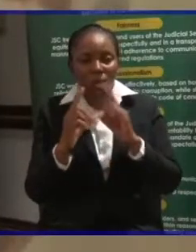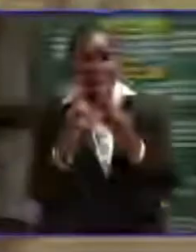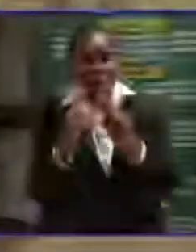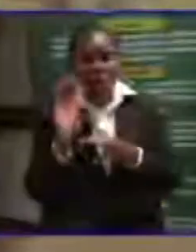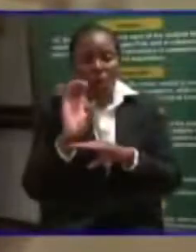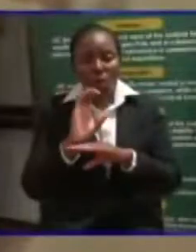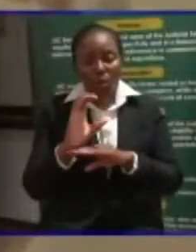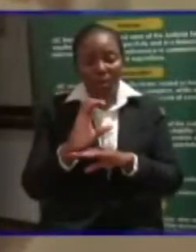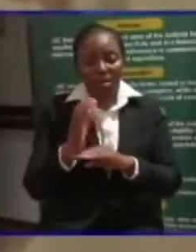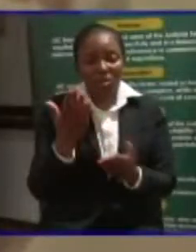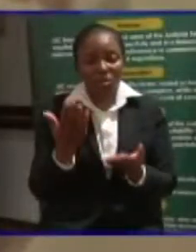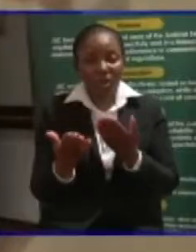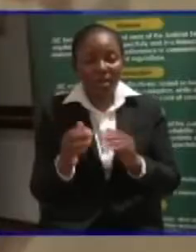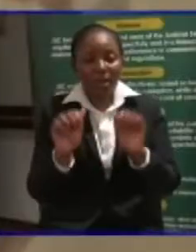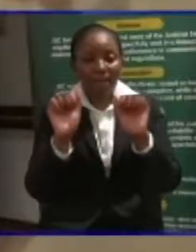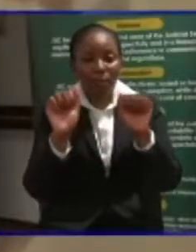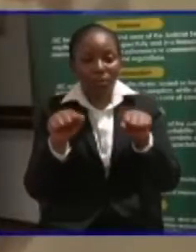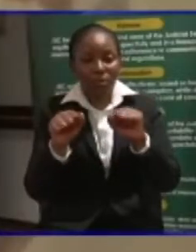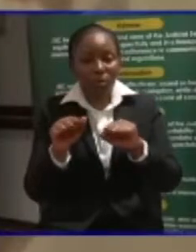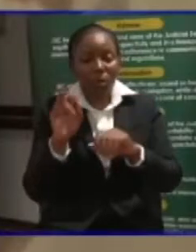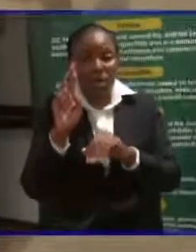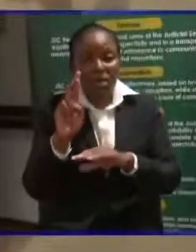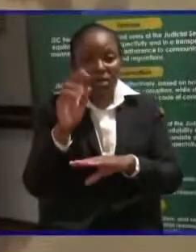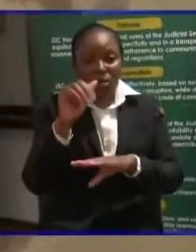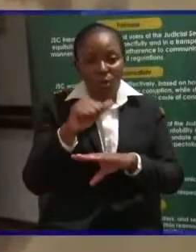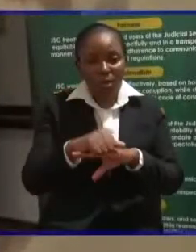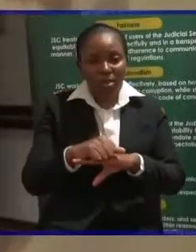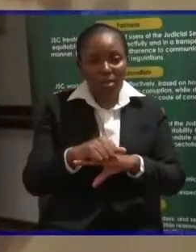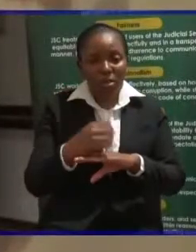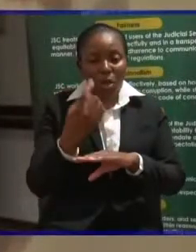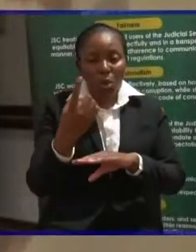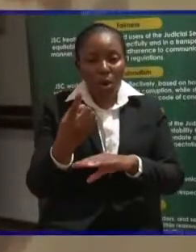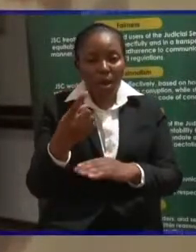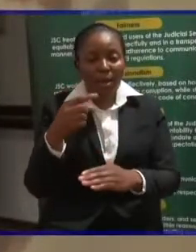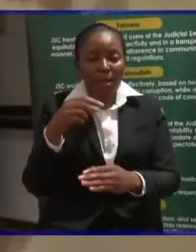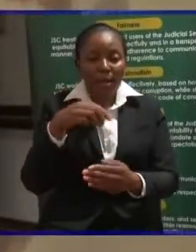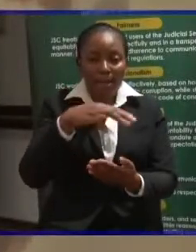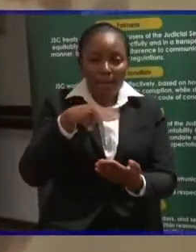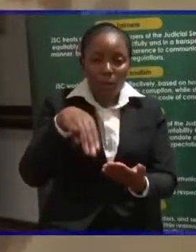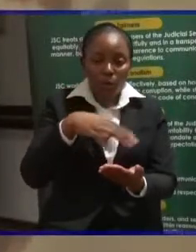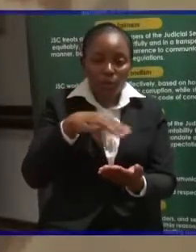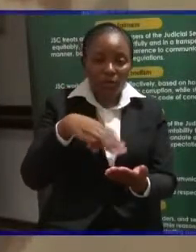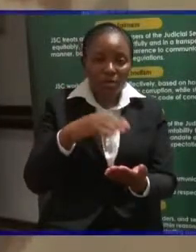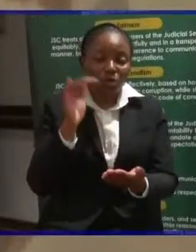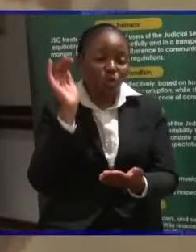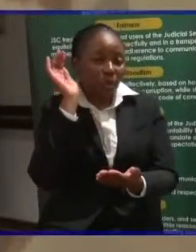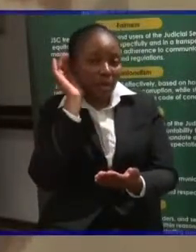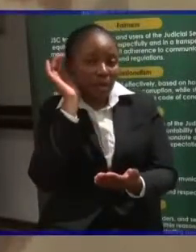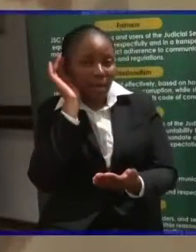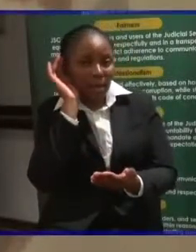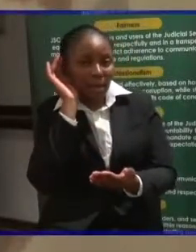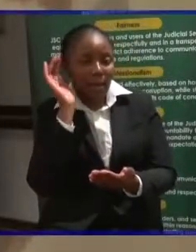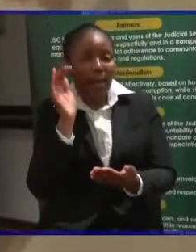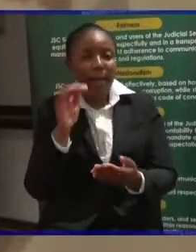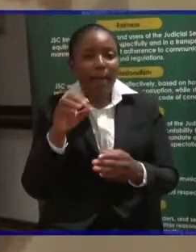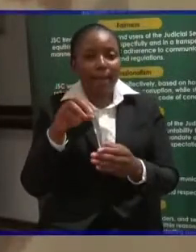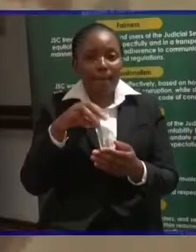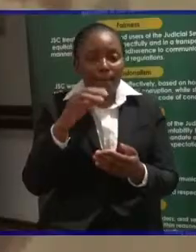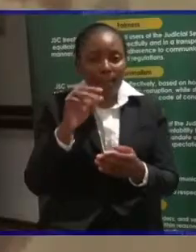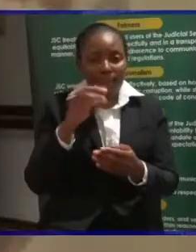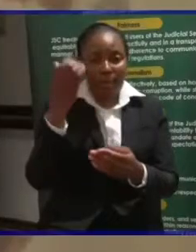possible for a regional magistrate from one province to hear a matter from another